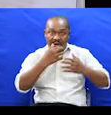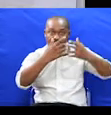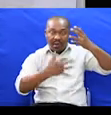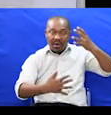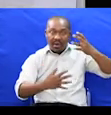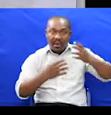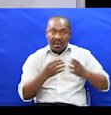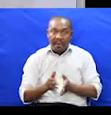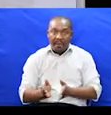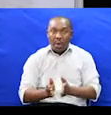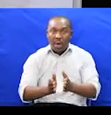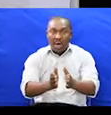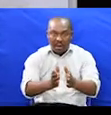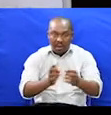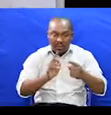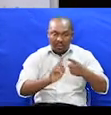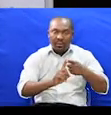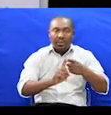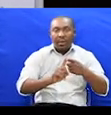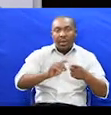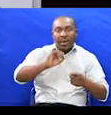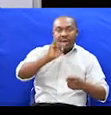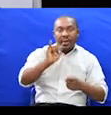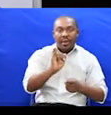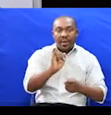A, J.J. Thomson.